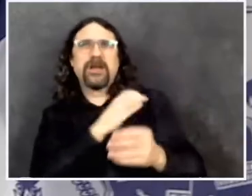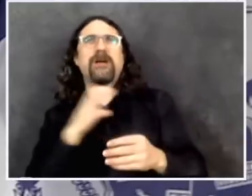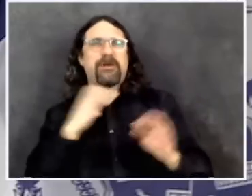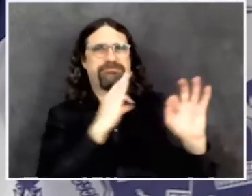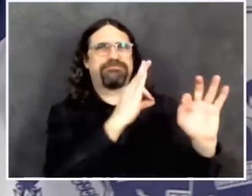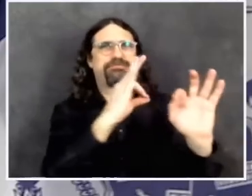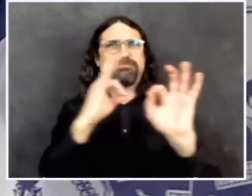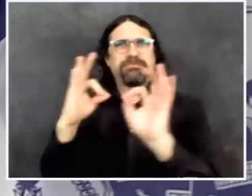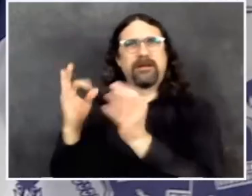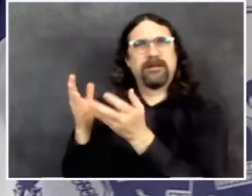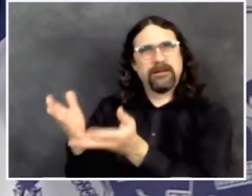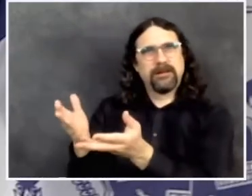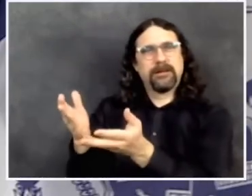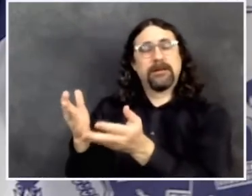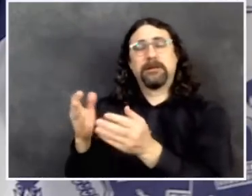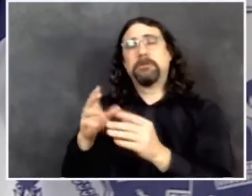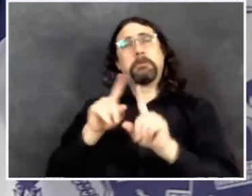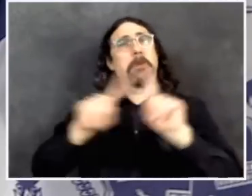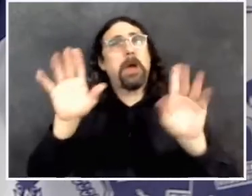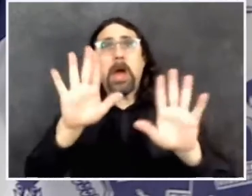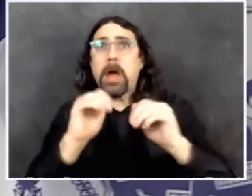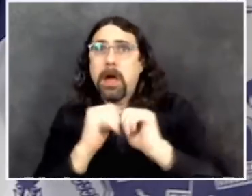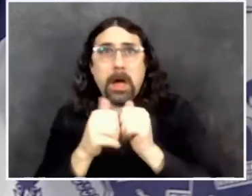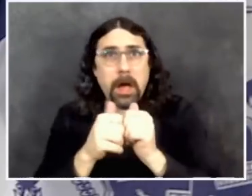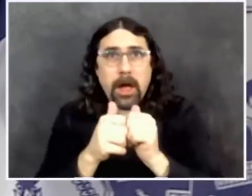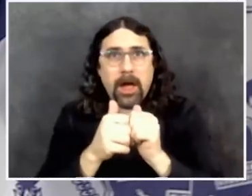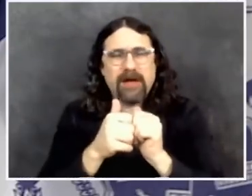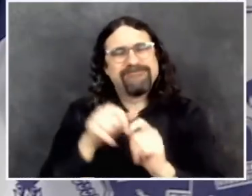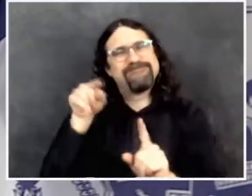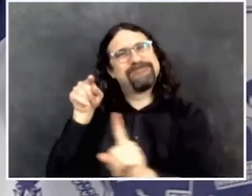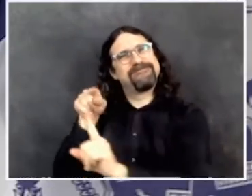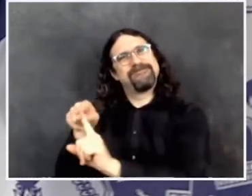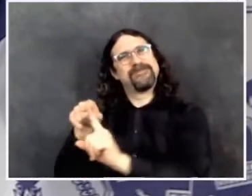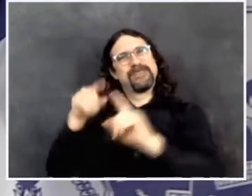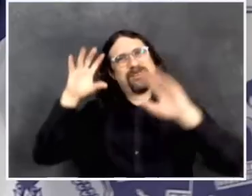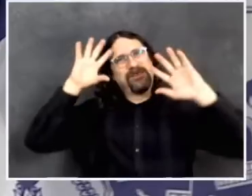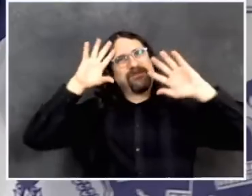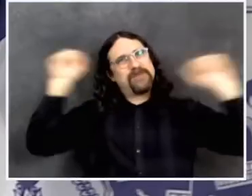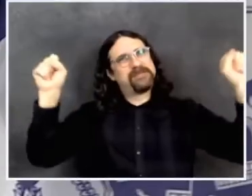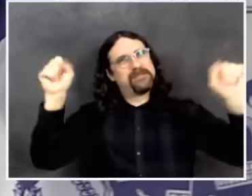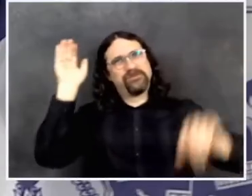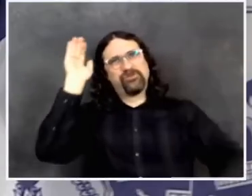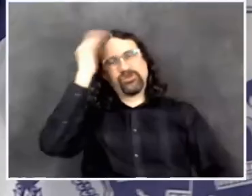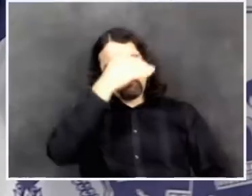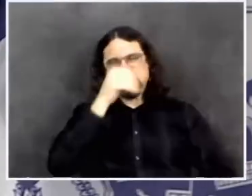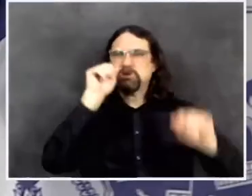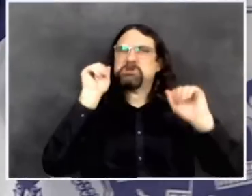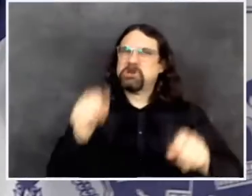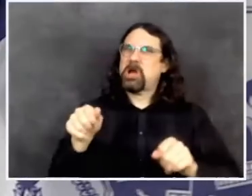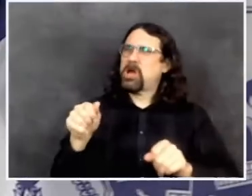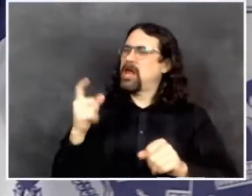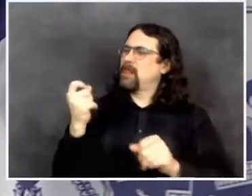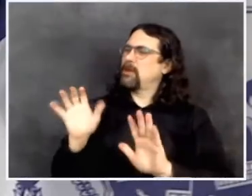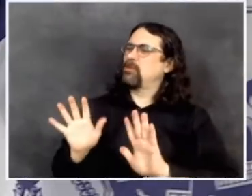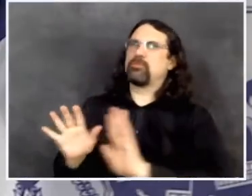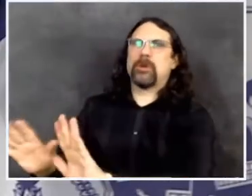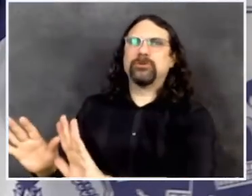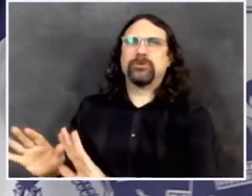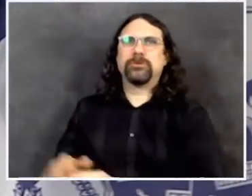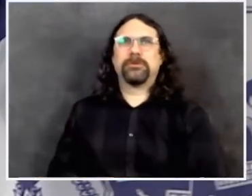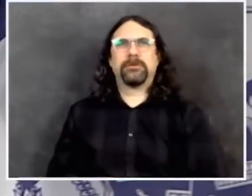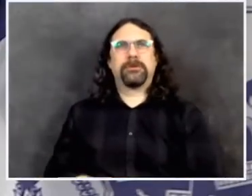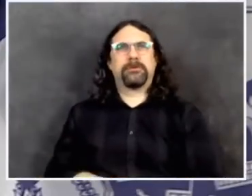the Senate would jump. But the president's been silent. So President Trump, what's going on? Cat got your tongue? You're usually